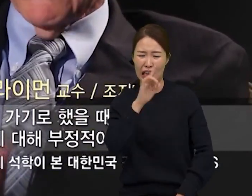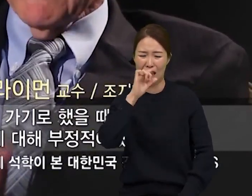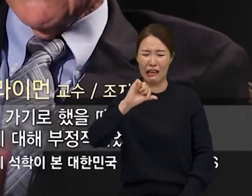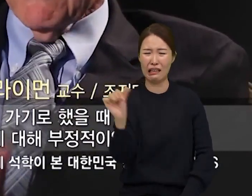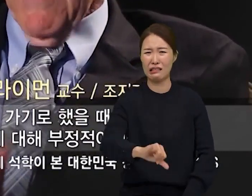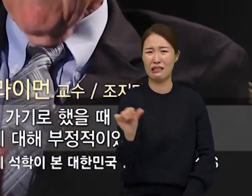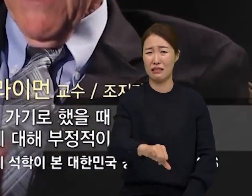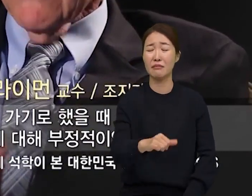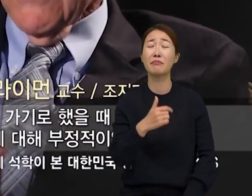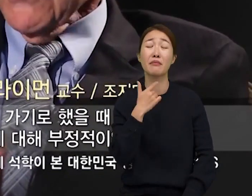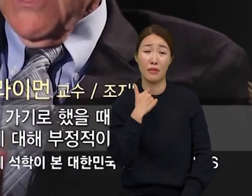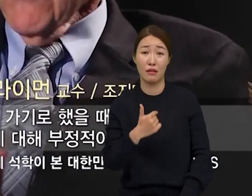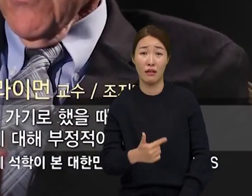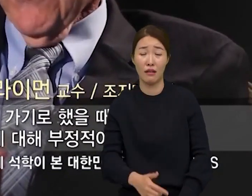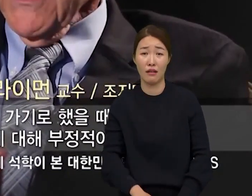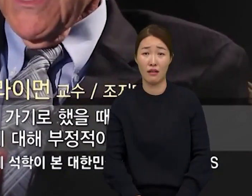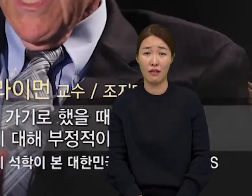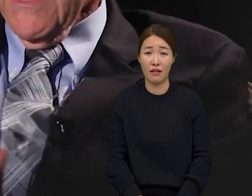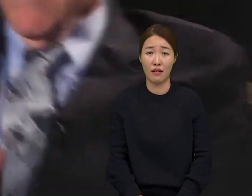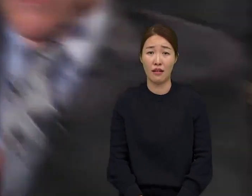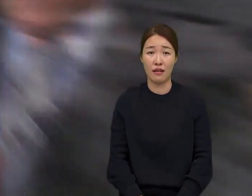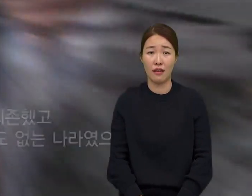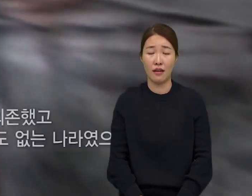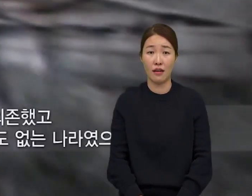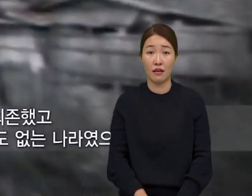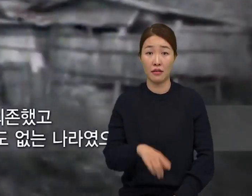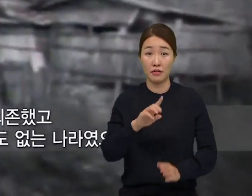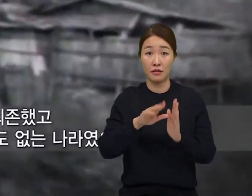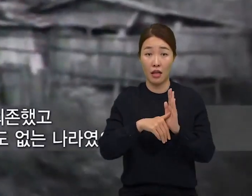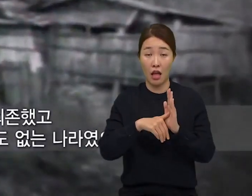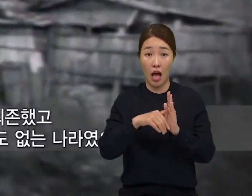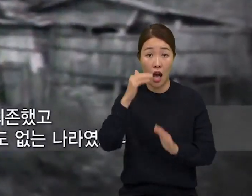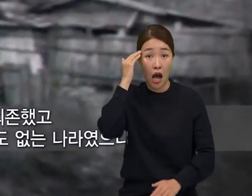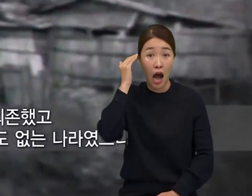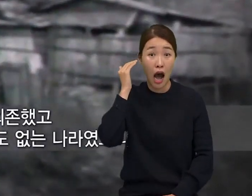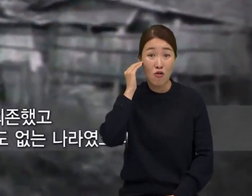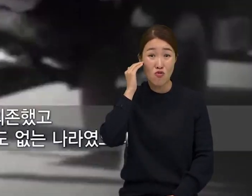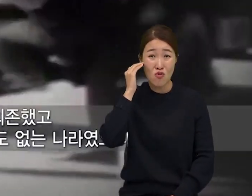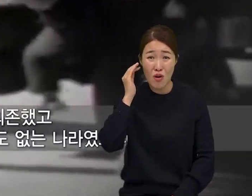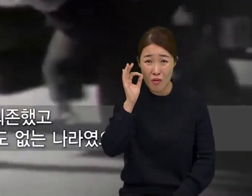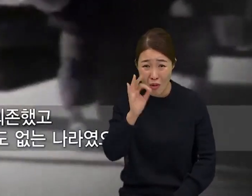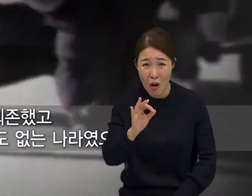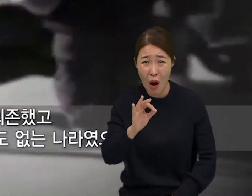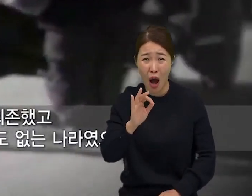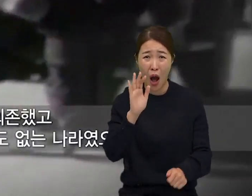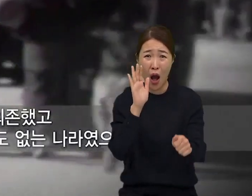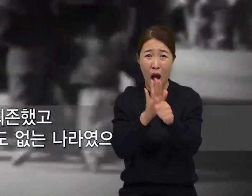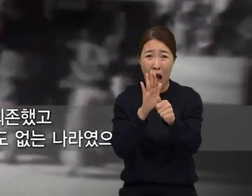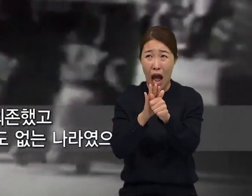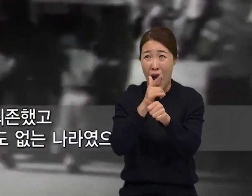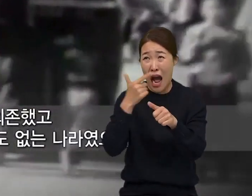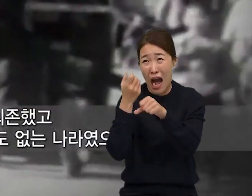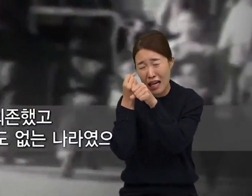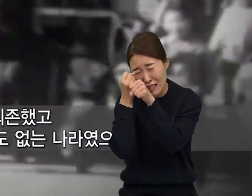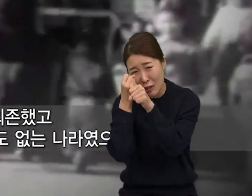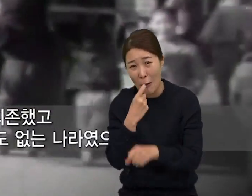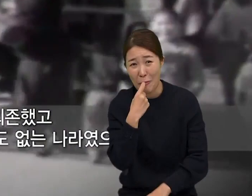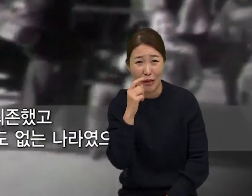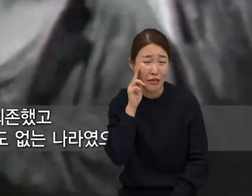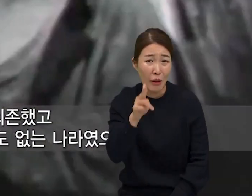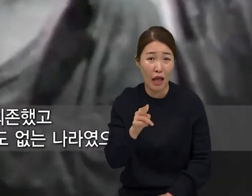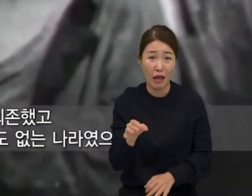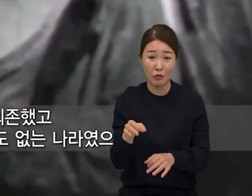little optimism about the South Korean economy. It was heavily aid dependent, had gone through political